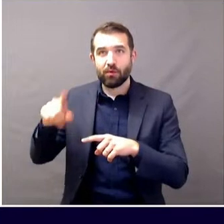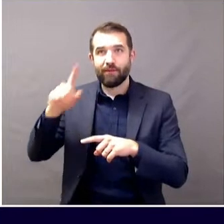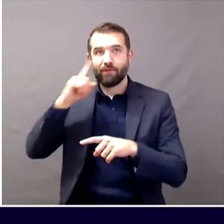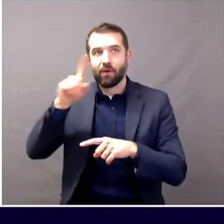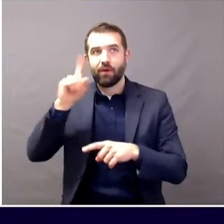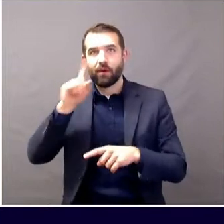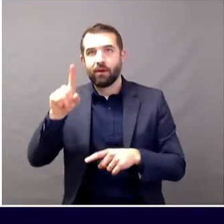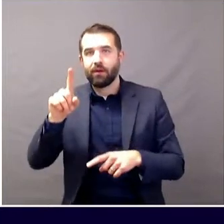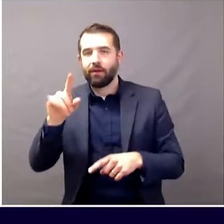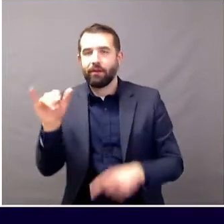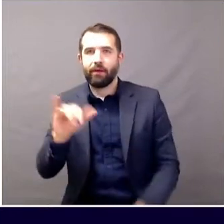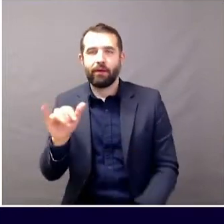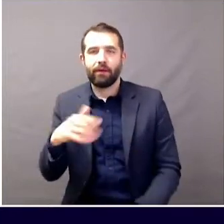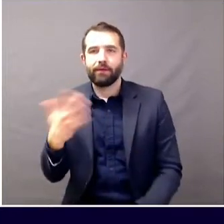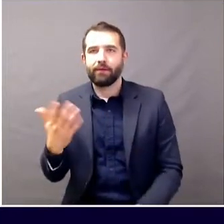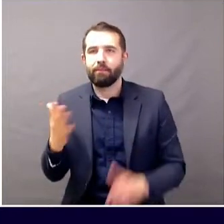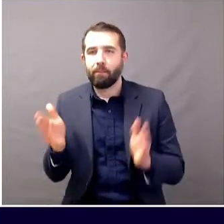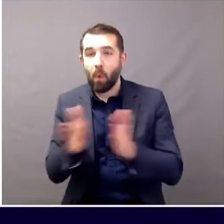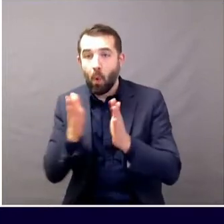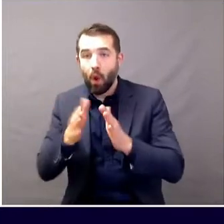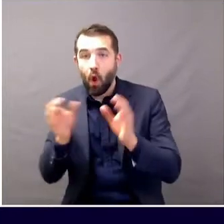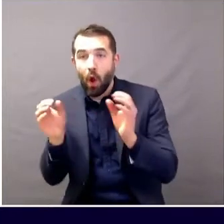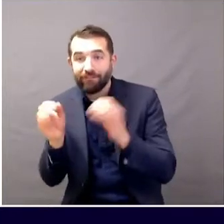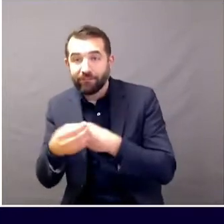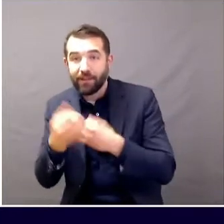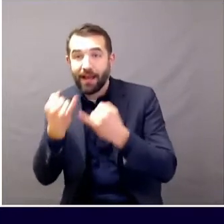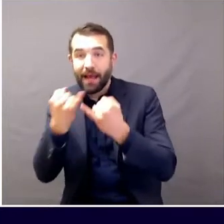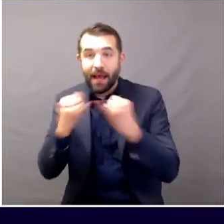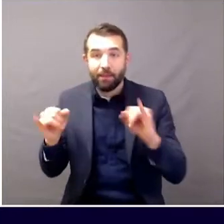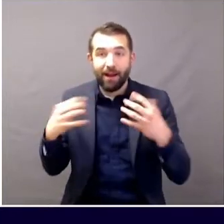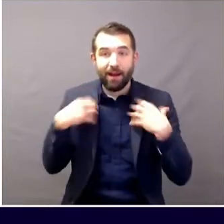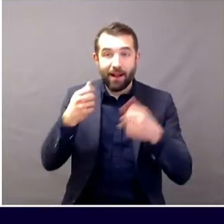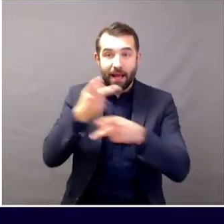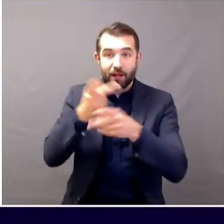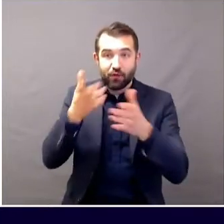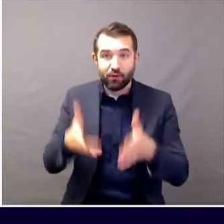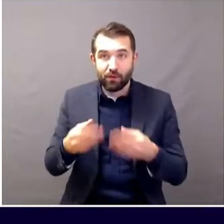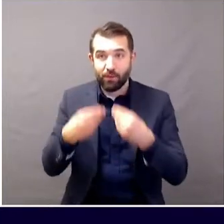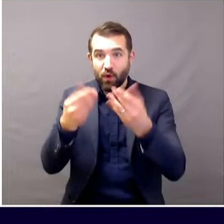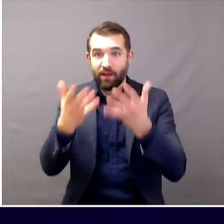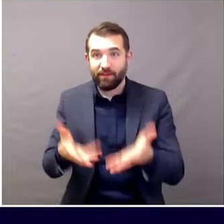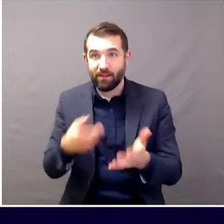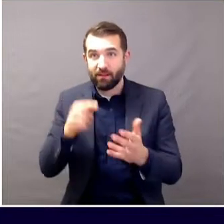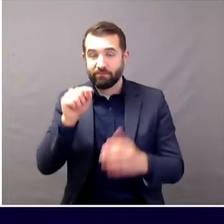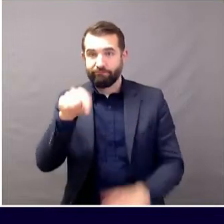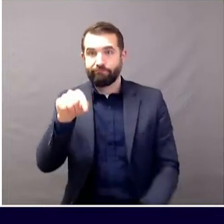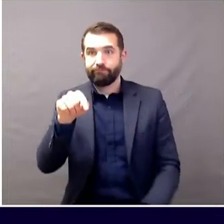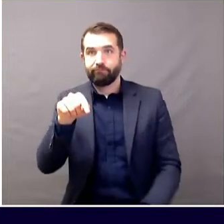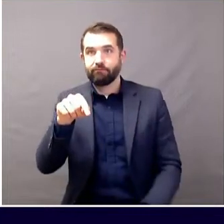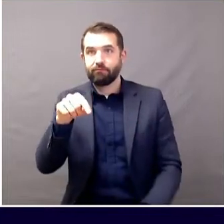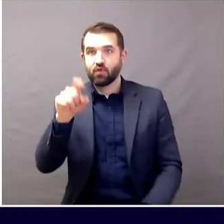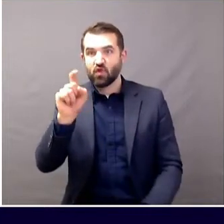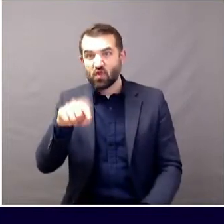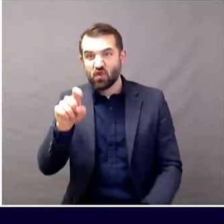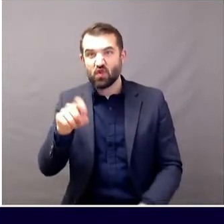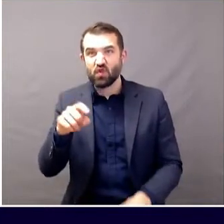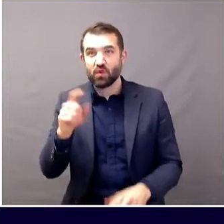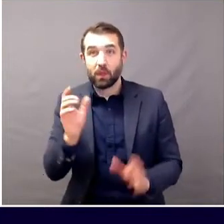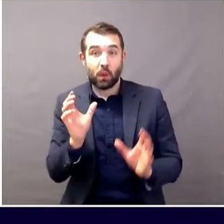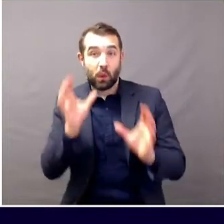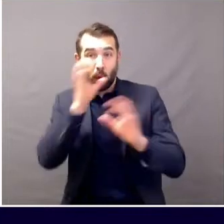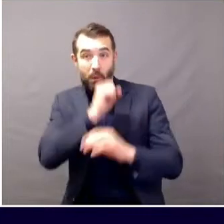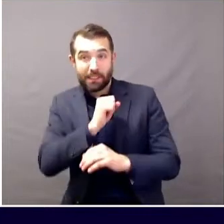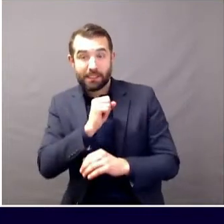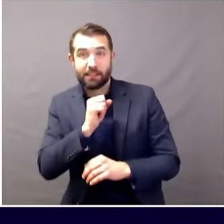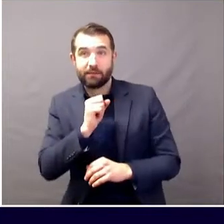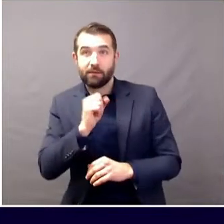care provider, that the independent healthcare provider should expect vaccine clinics to be coordinated with the